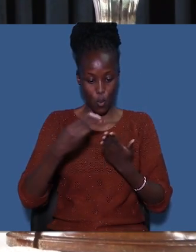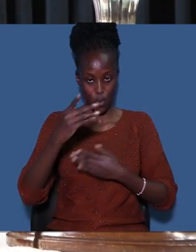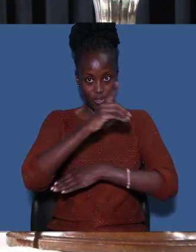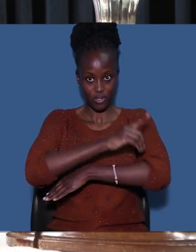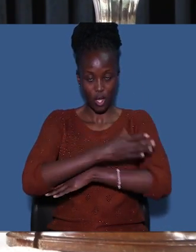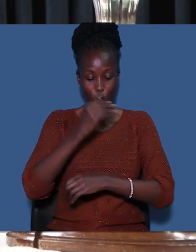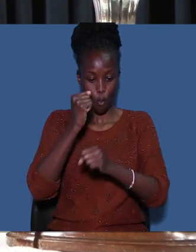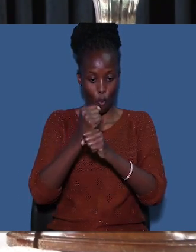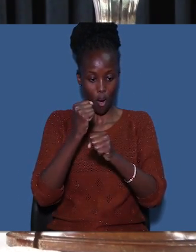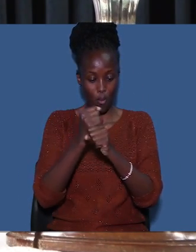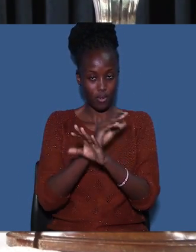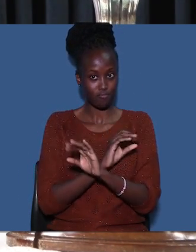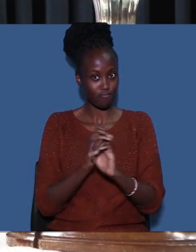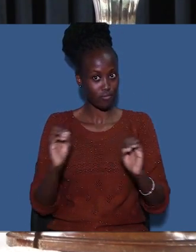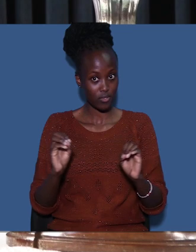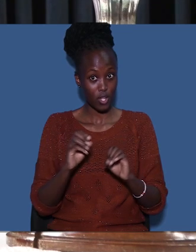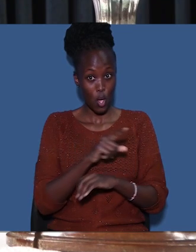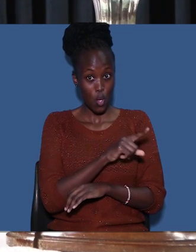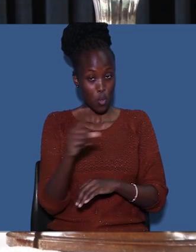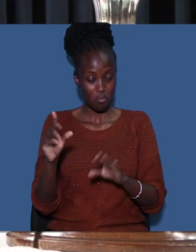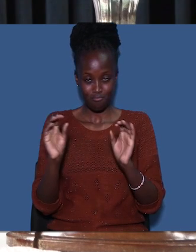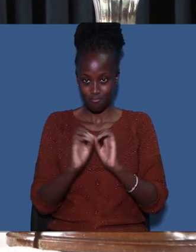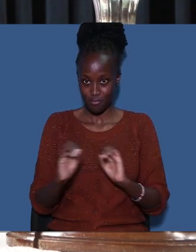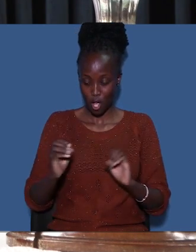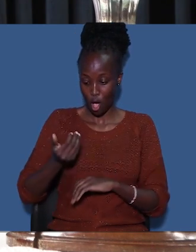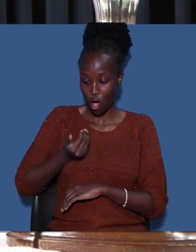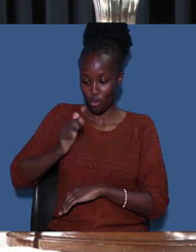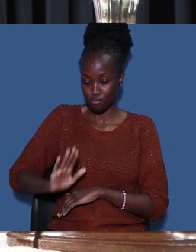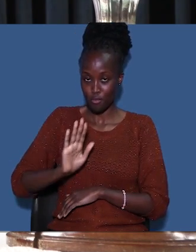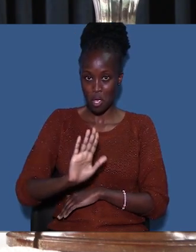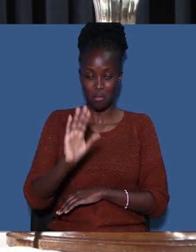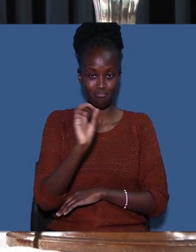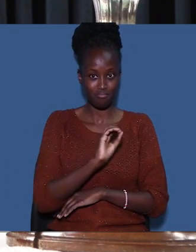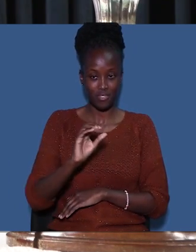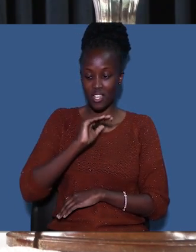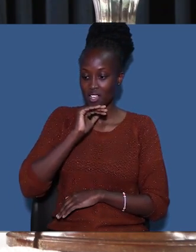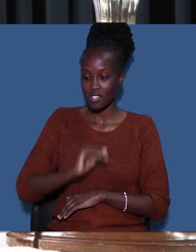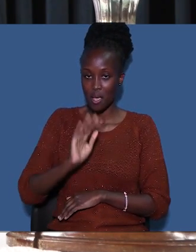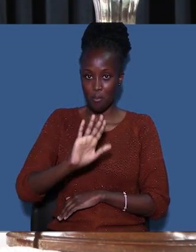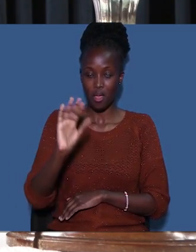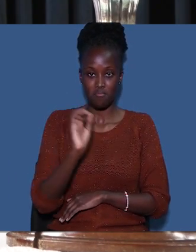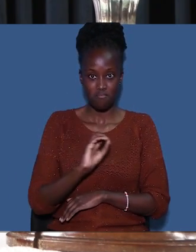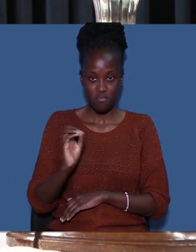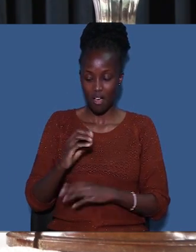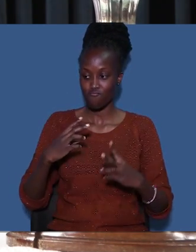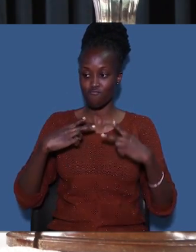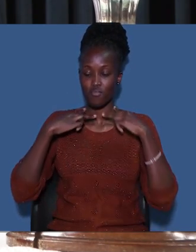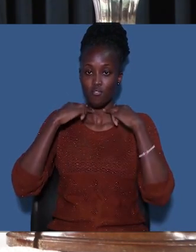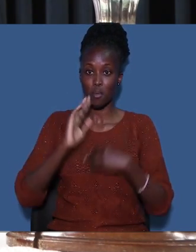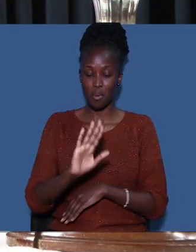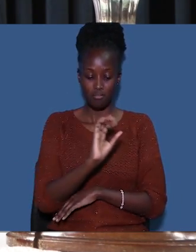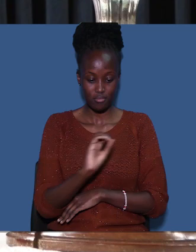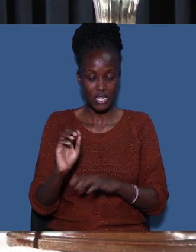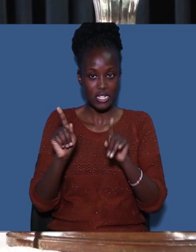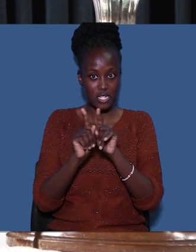do any work, neither you, nor your son or daughter, nor your male or female servant, nor your animals, nor